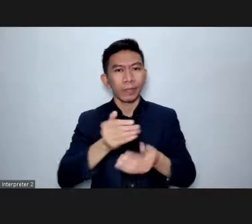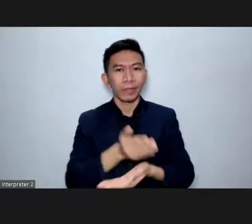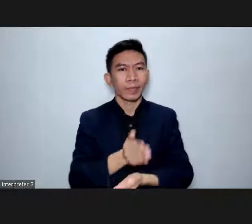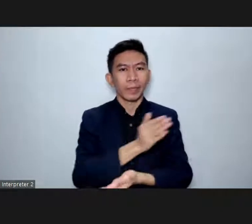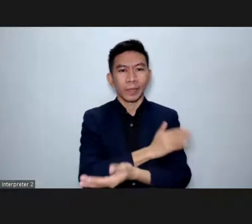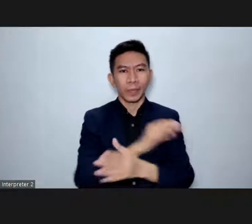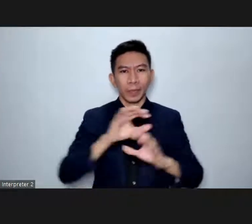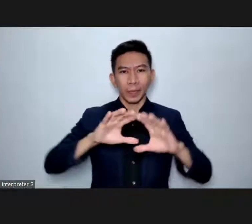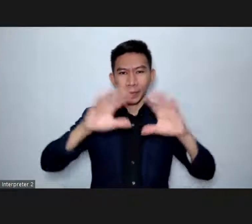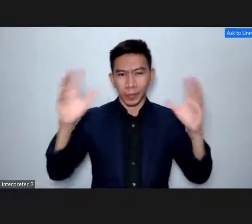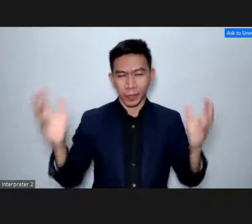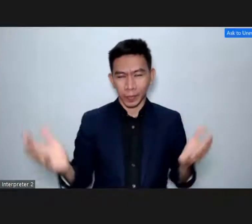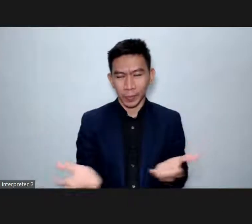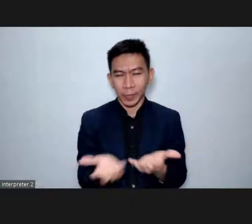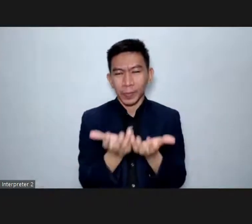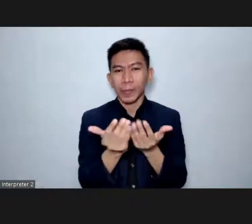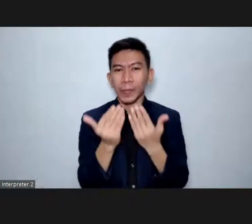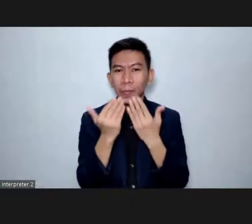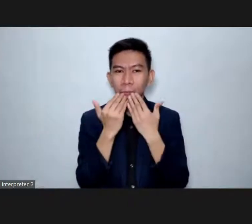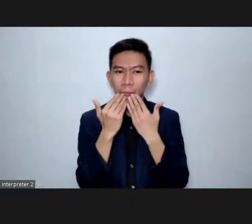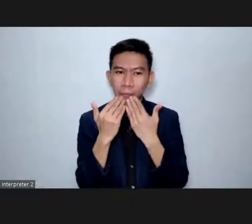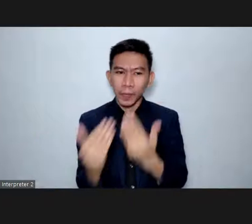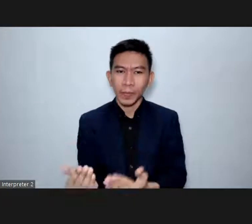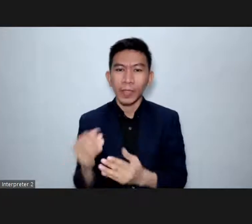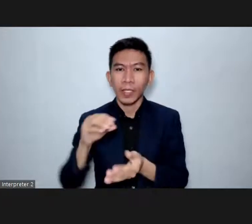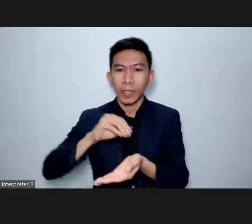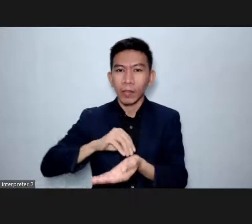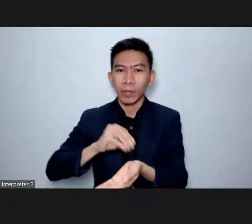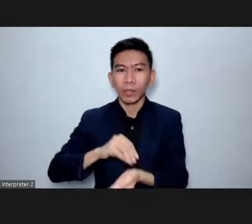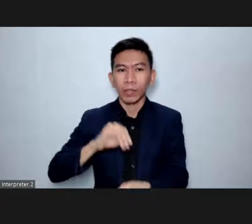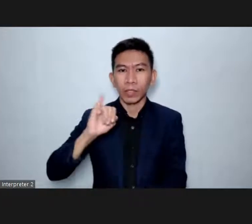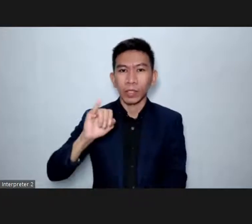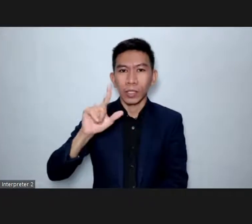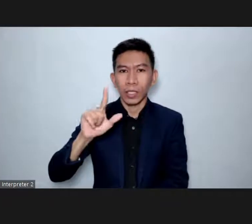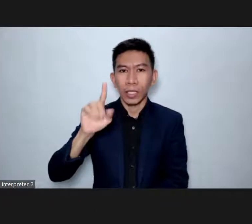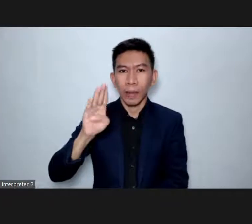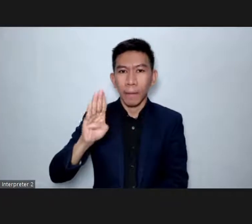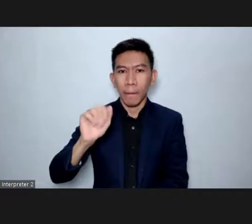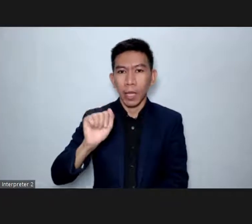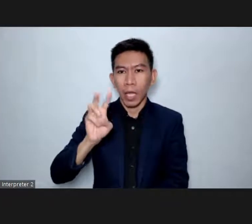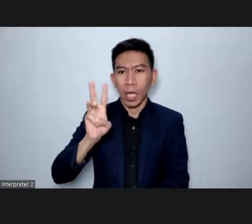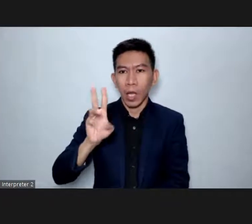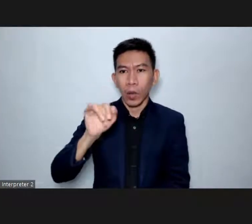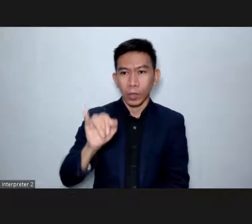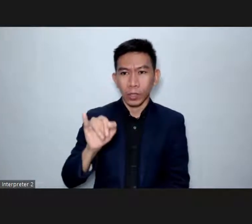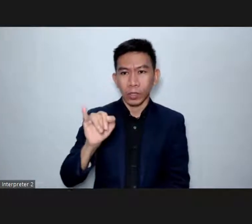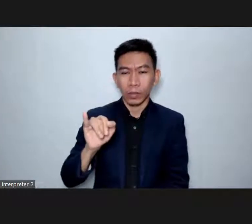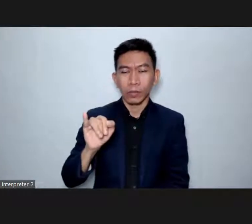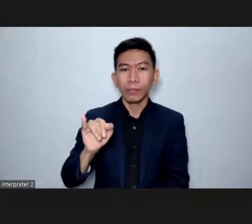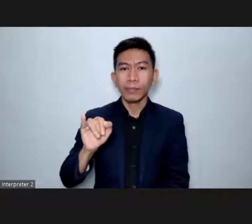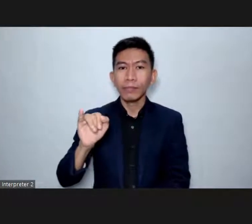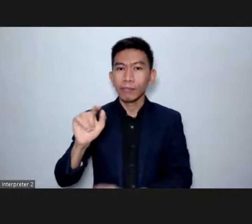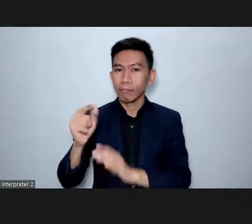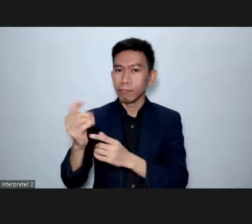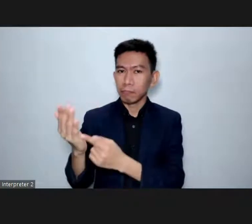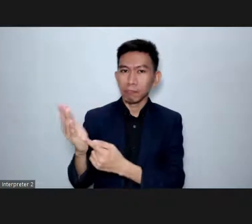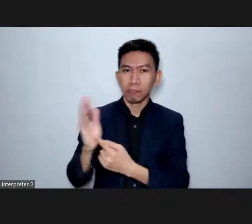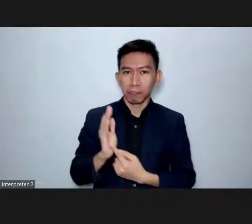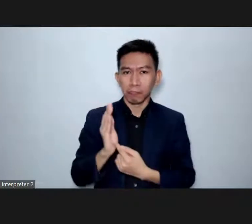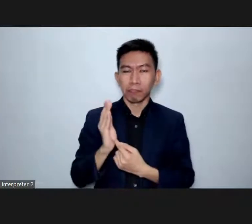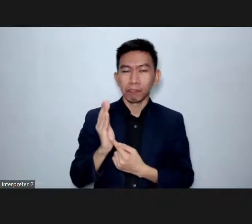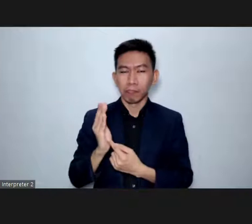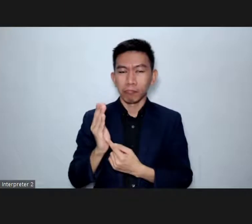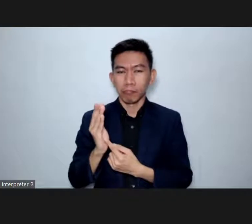you, Dr. Ilbawi, for showing to us that also